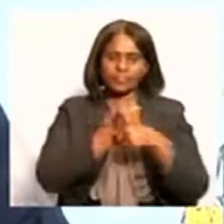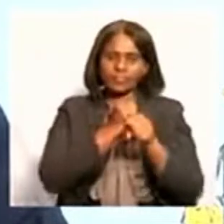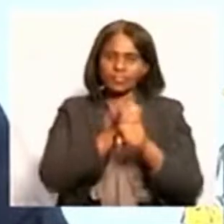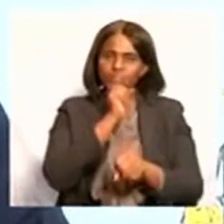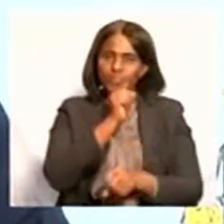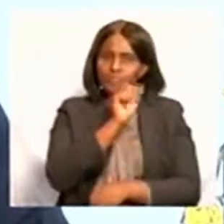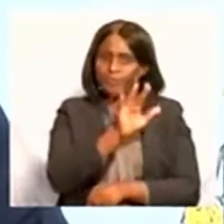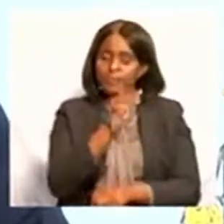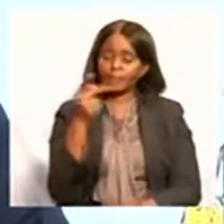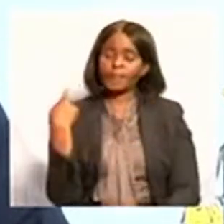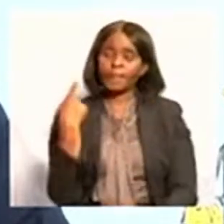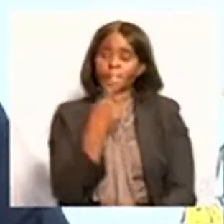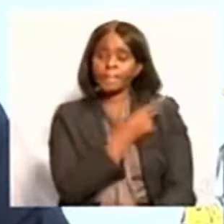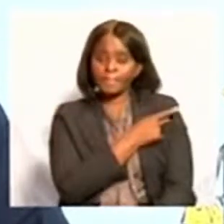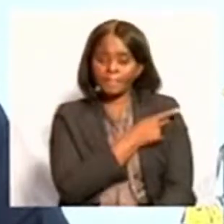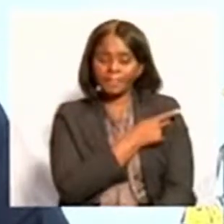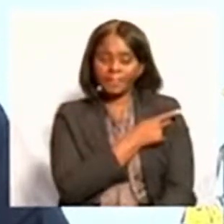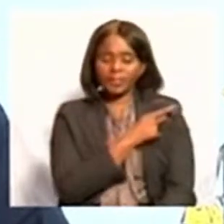that